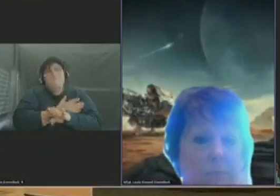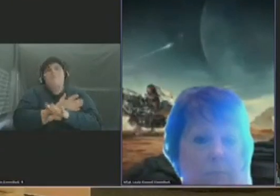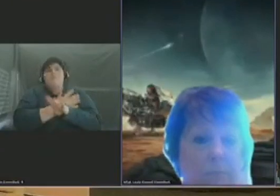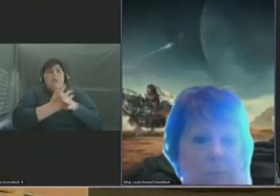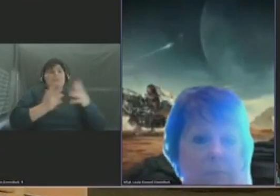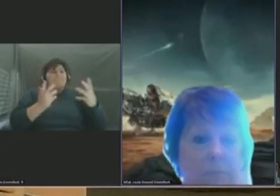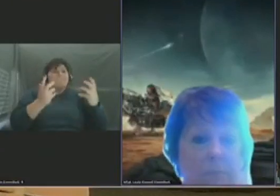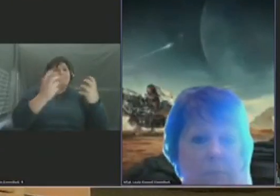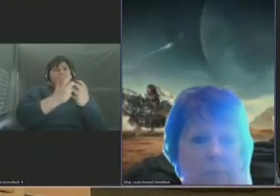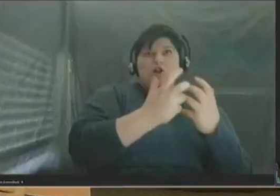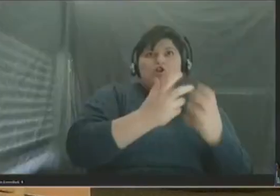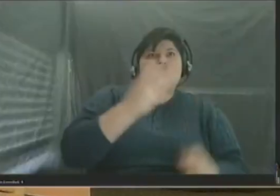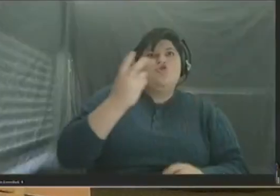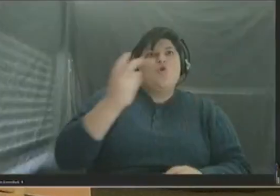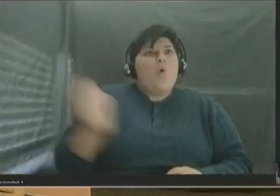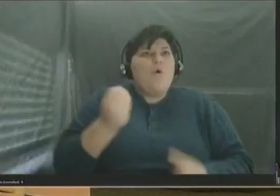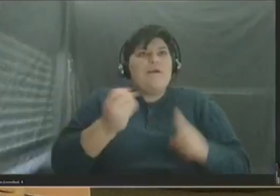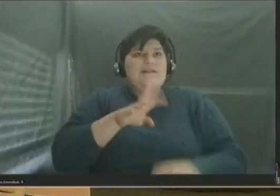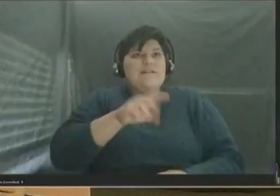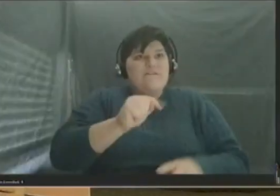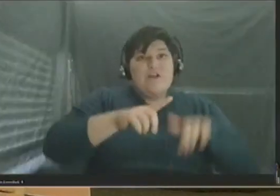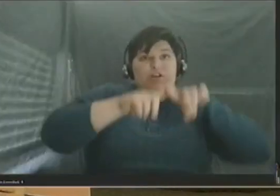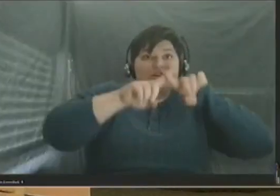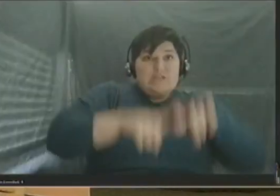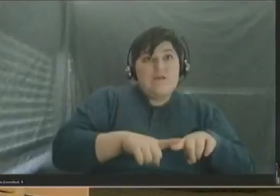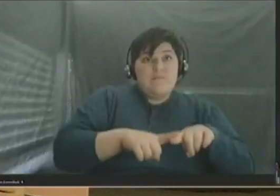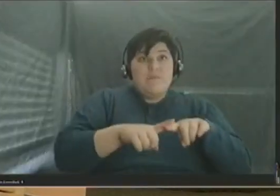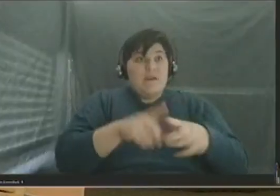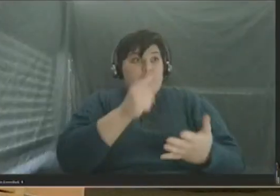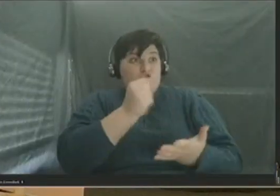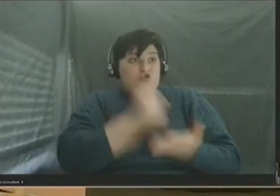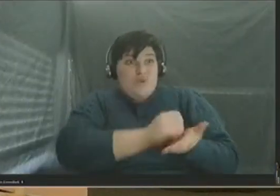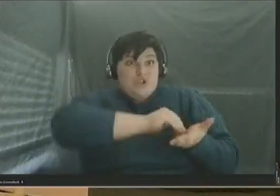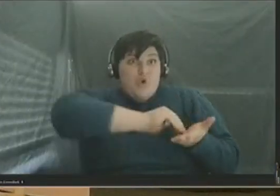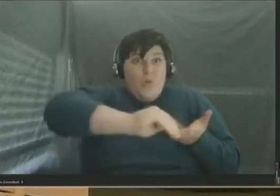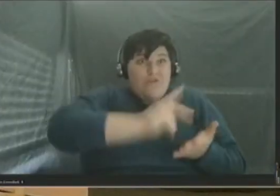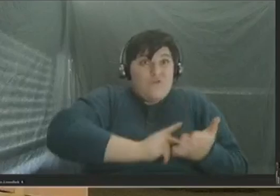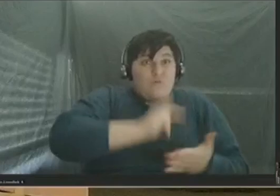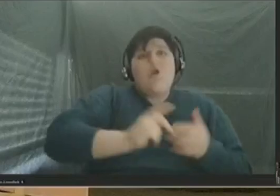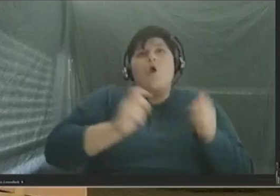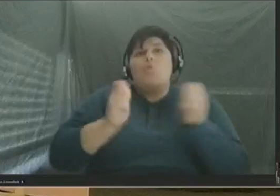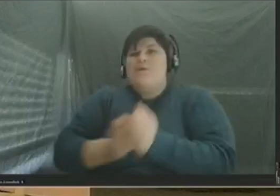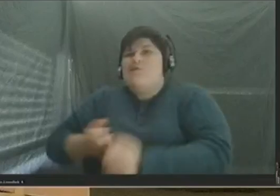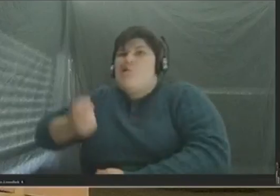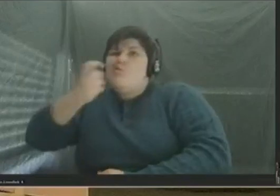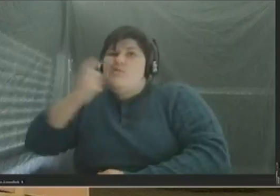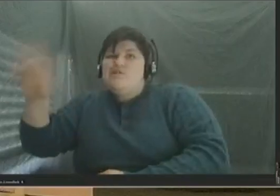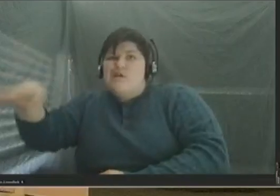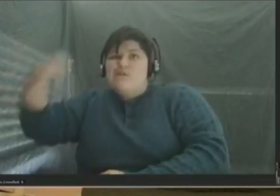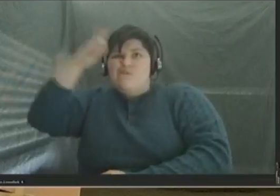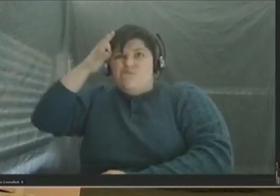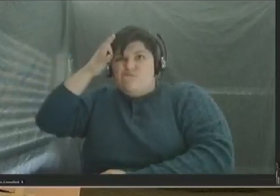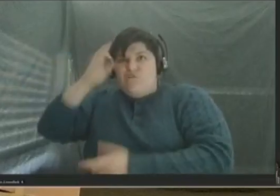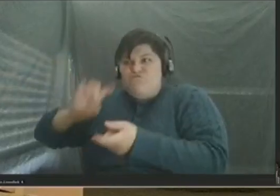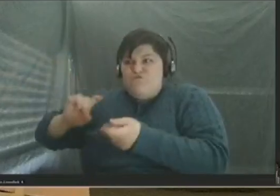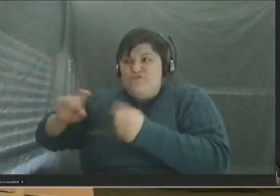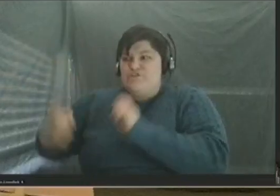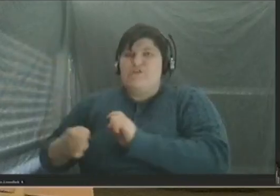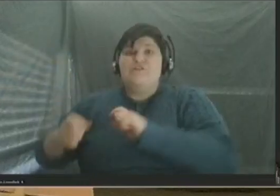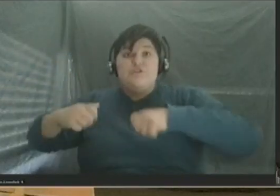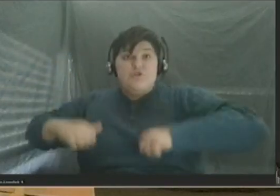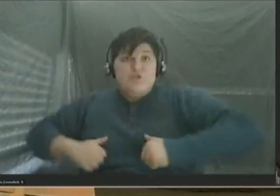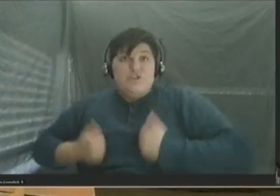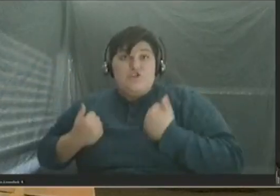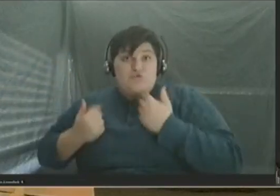Oregon's Veterans Dependent Tuition Waiver Program with recent federal updates to the Survivors